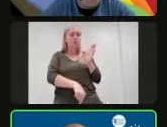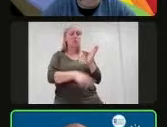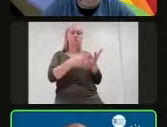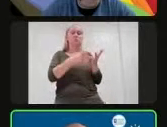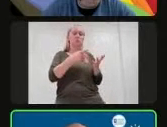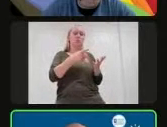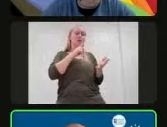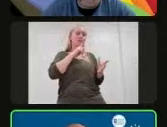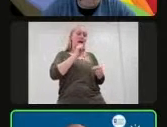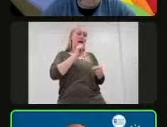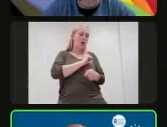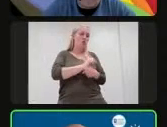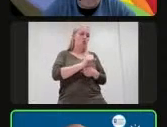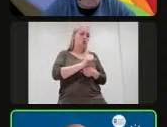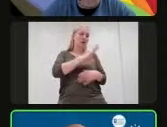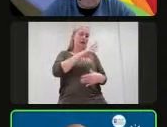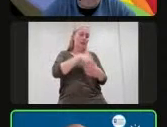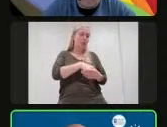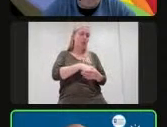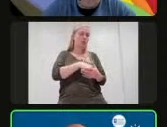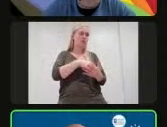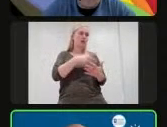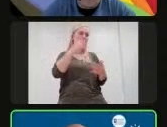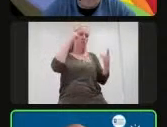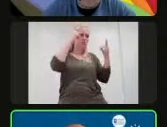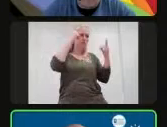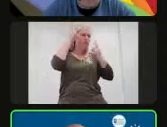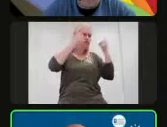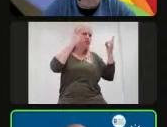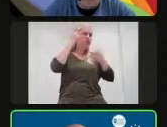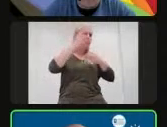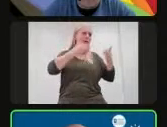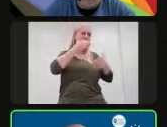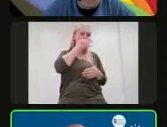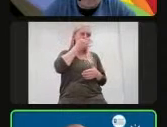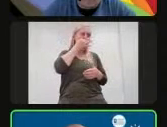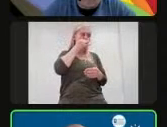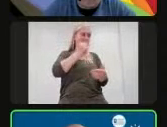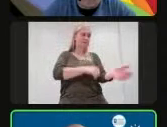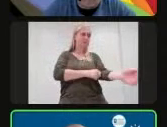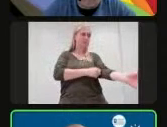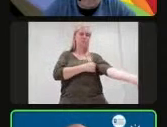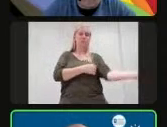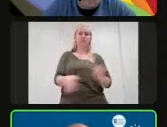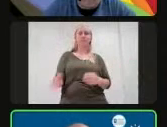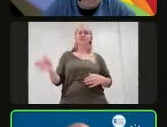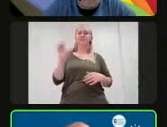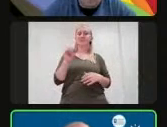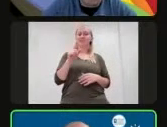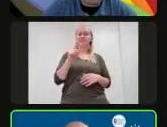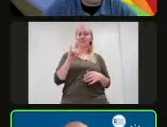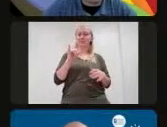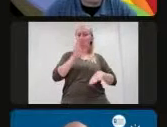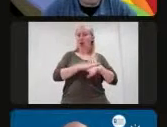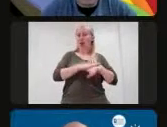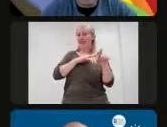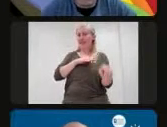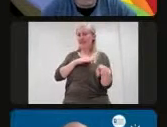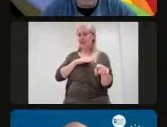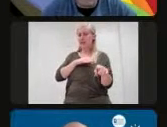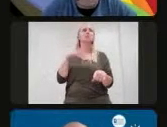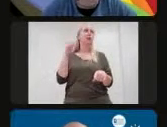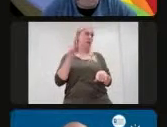been adequate input, and that it's been a thoughtful process. Yeah, Satya, on this topic? On this